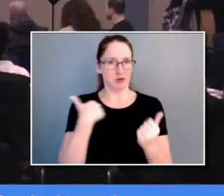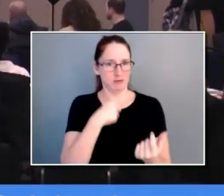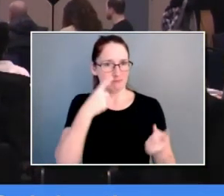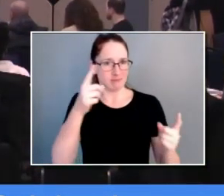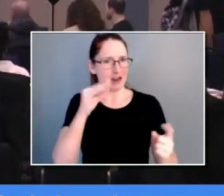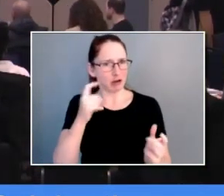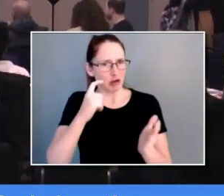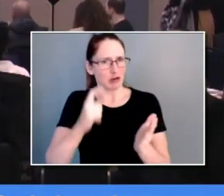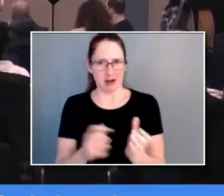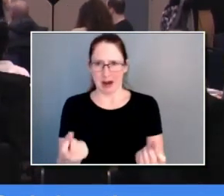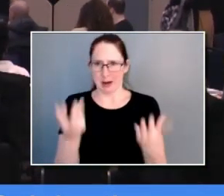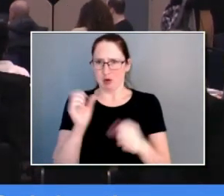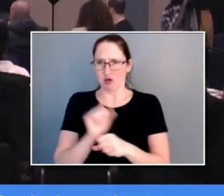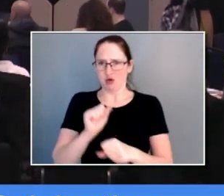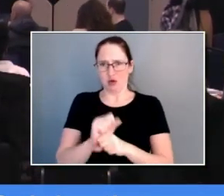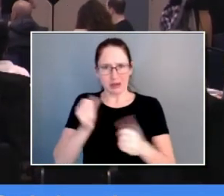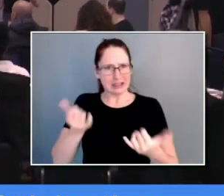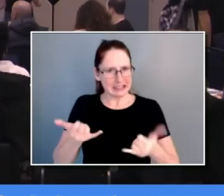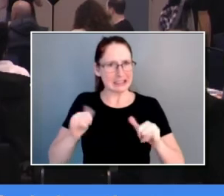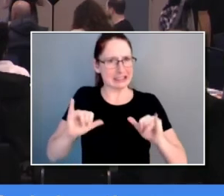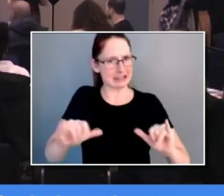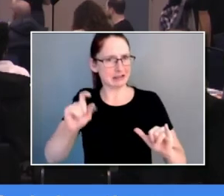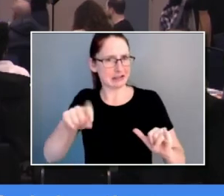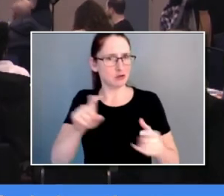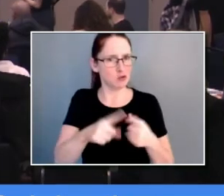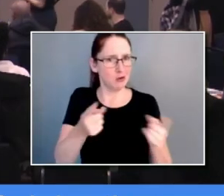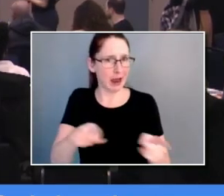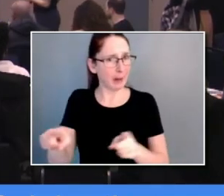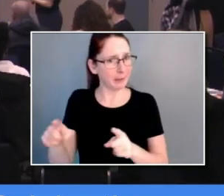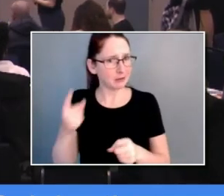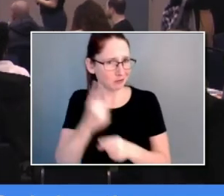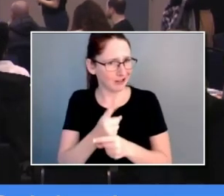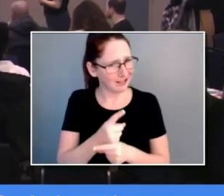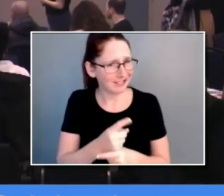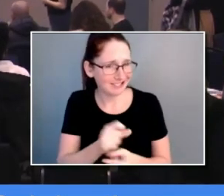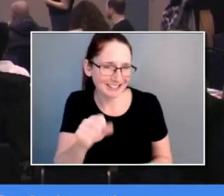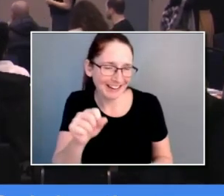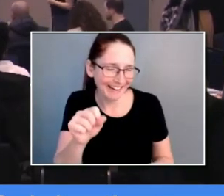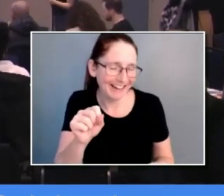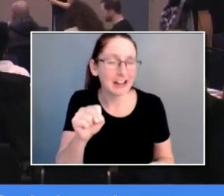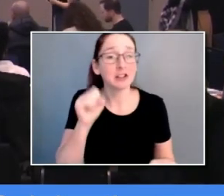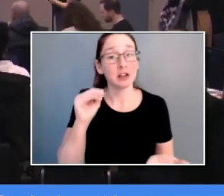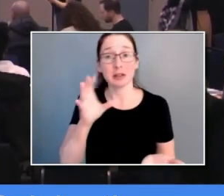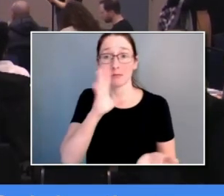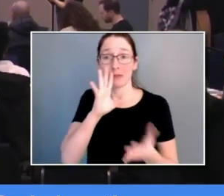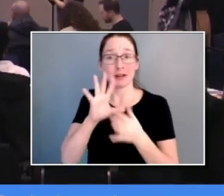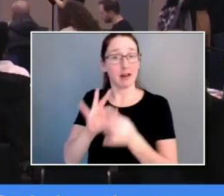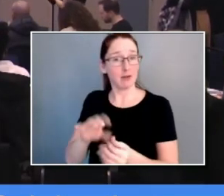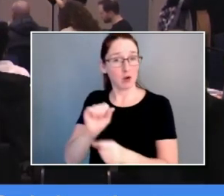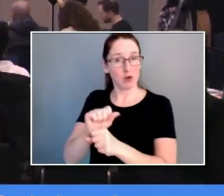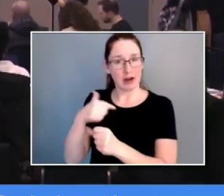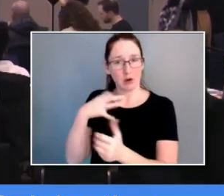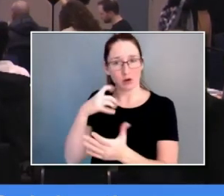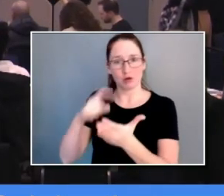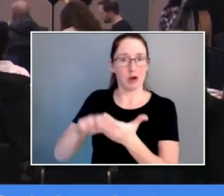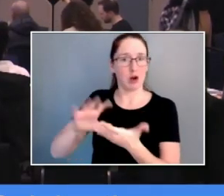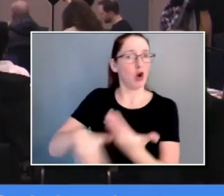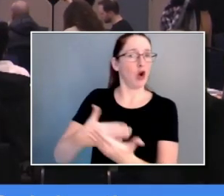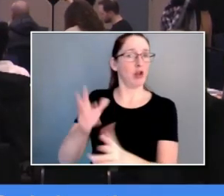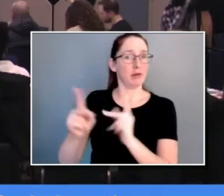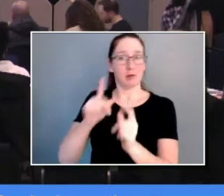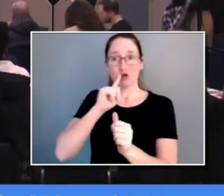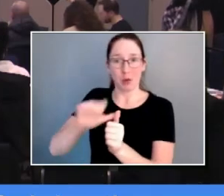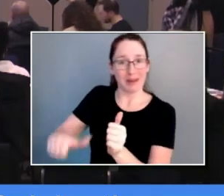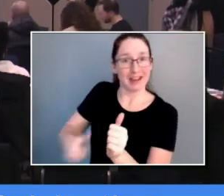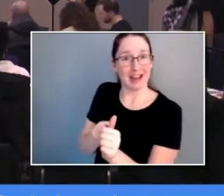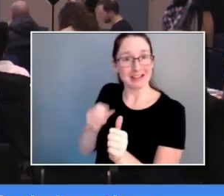how much work there still needs to happen, right? Yeah. And speaking of work, I also want to recognize all the folks behind the scenes